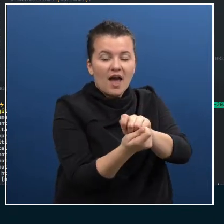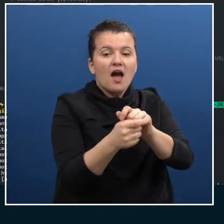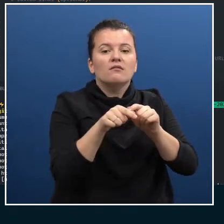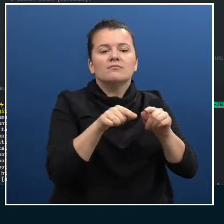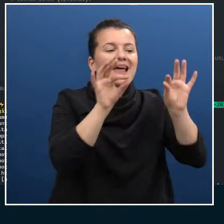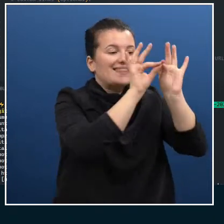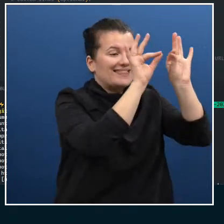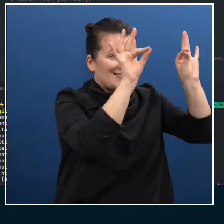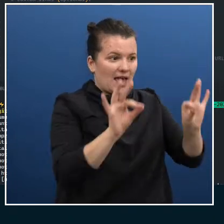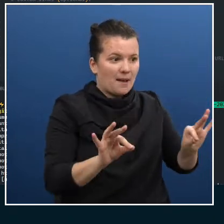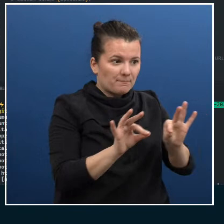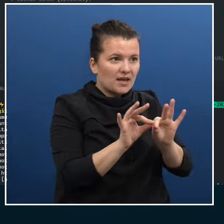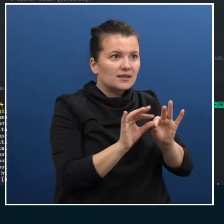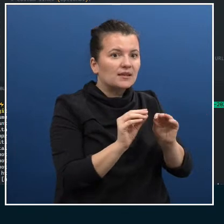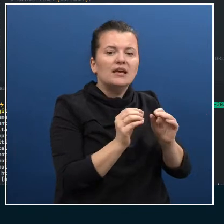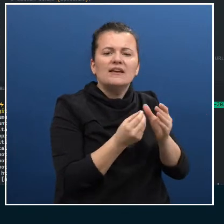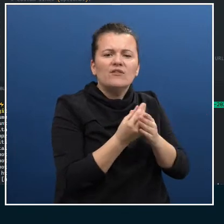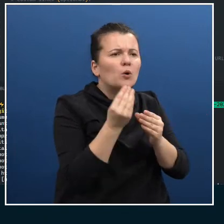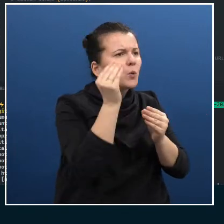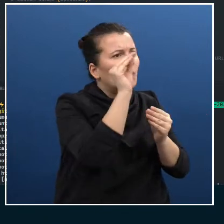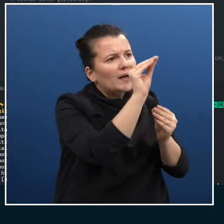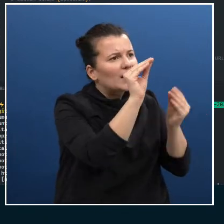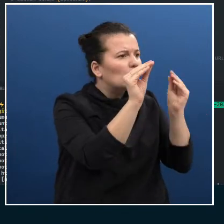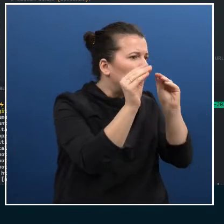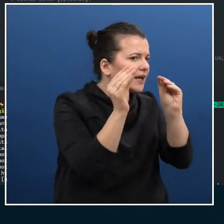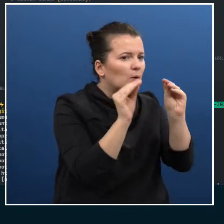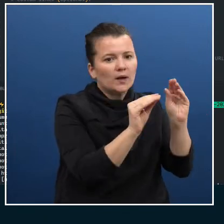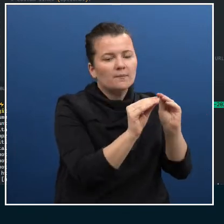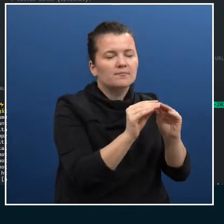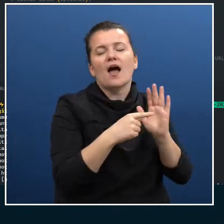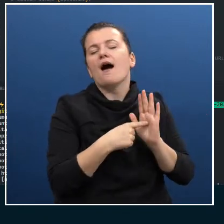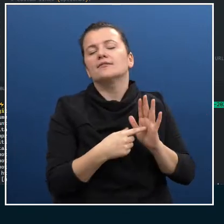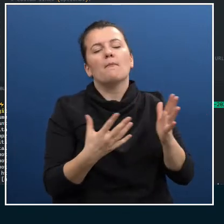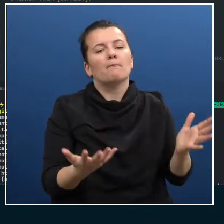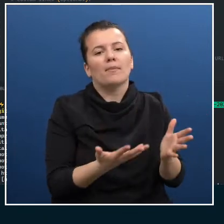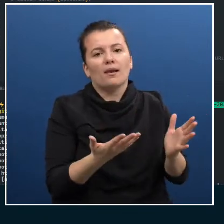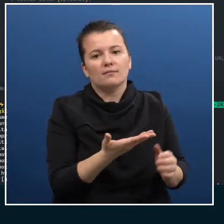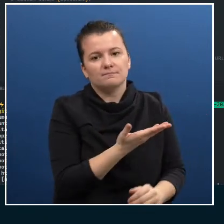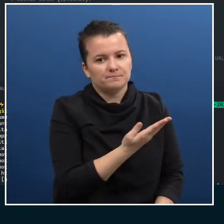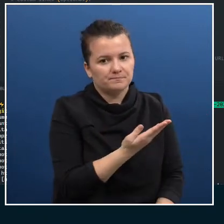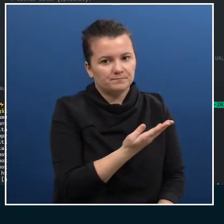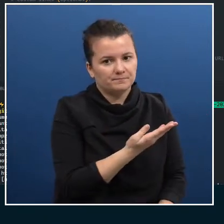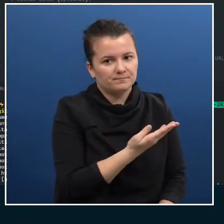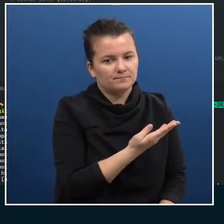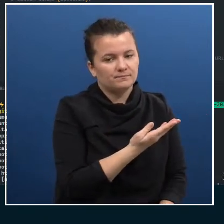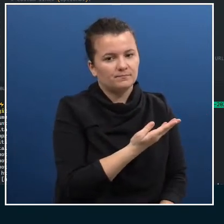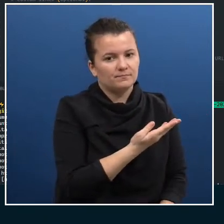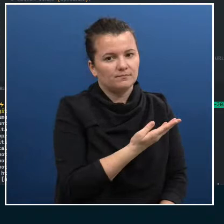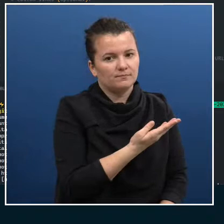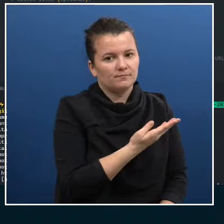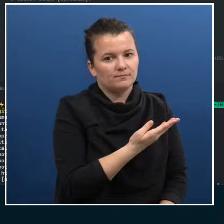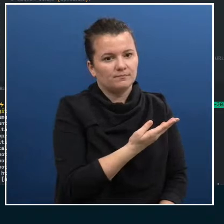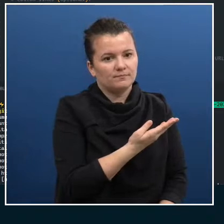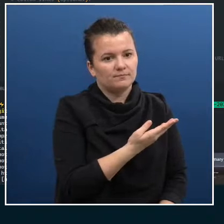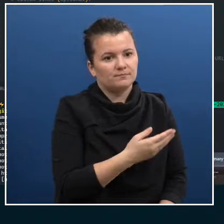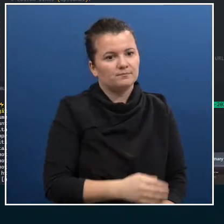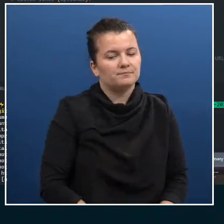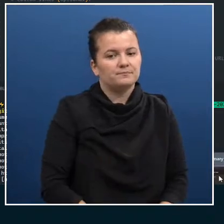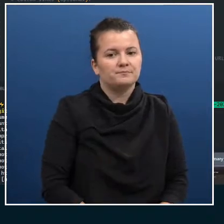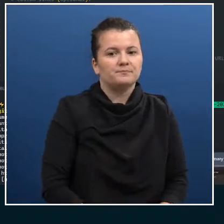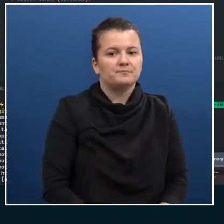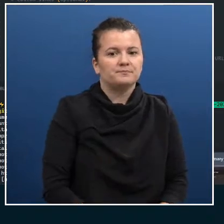information. So I did, for example, the date. When you look on